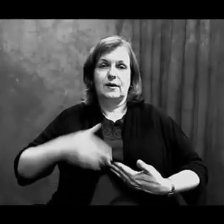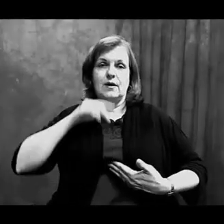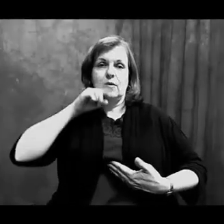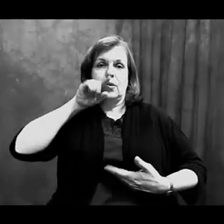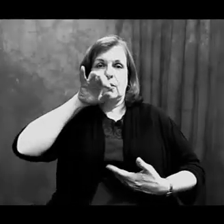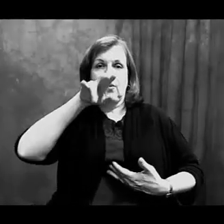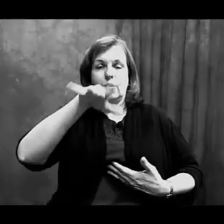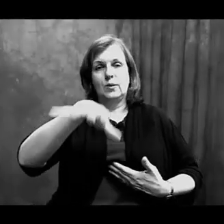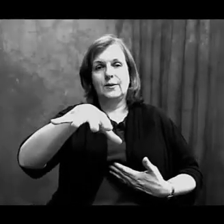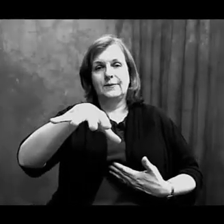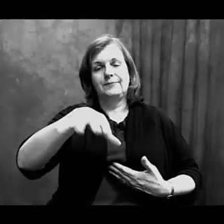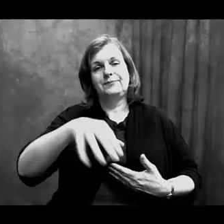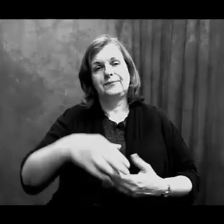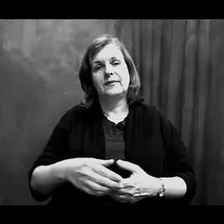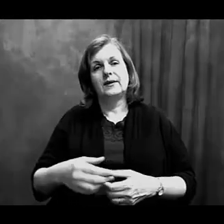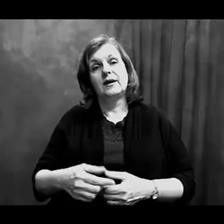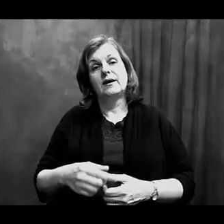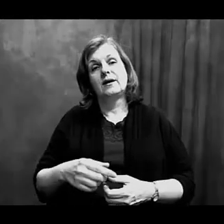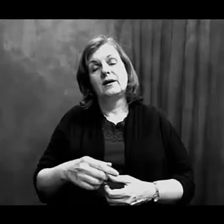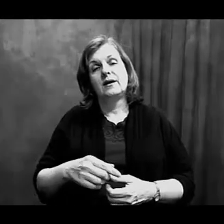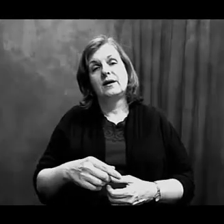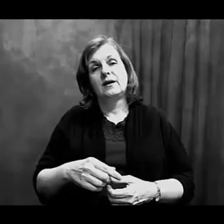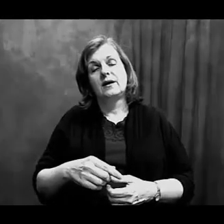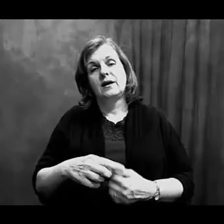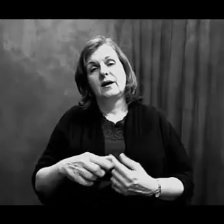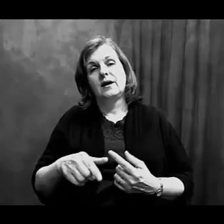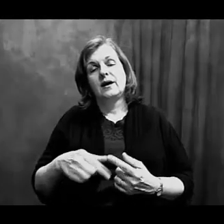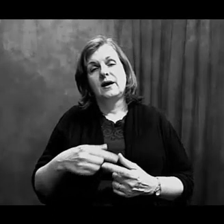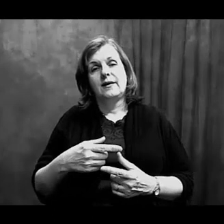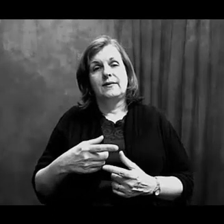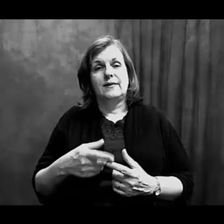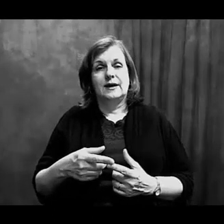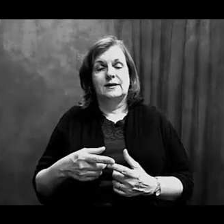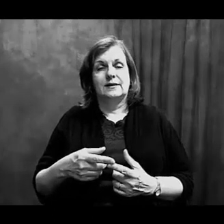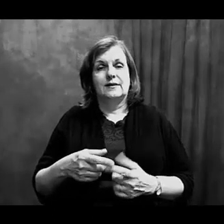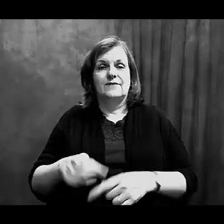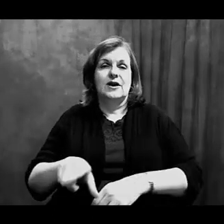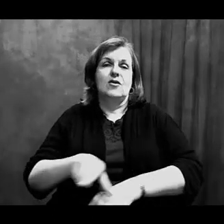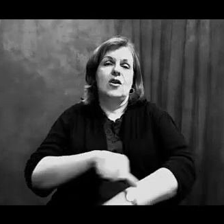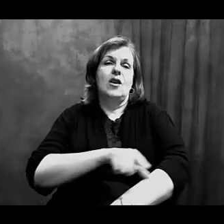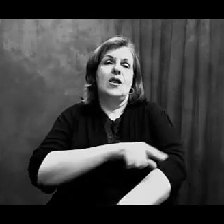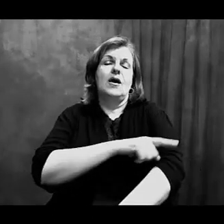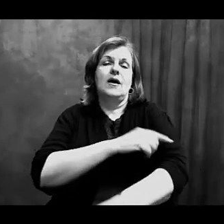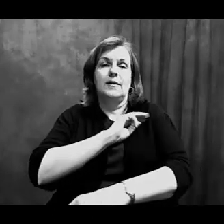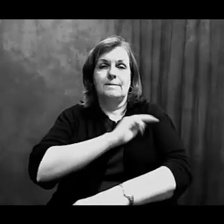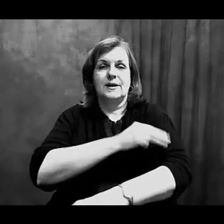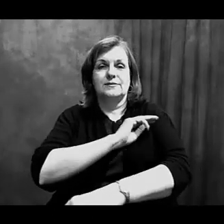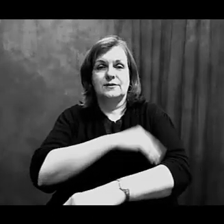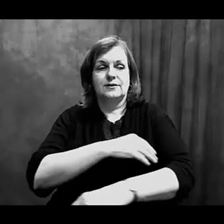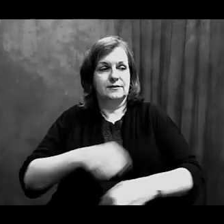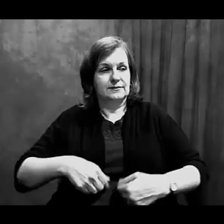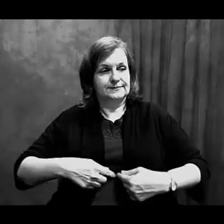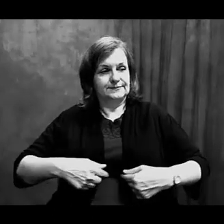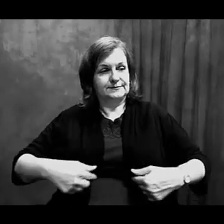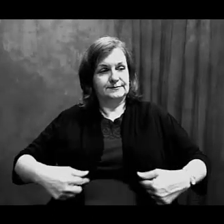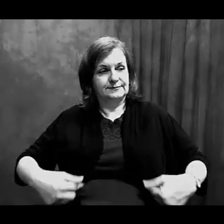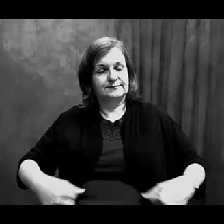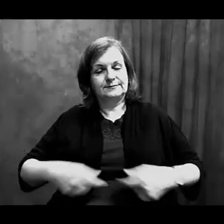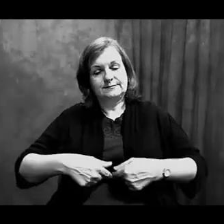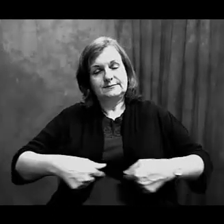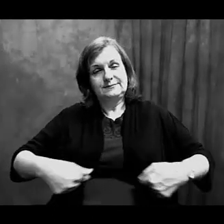everything goes back to its resting state, which in this case are very long muscles, very